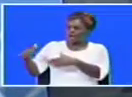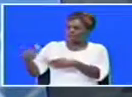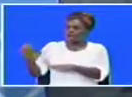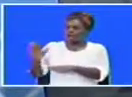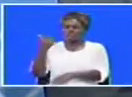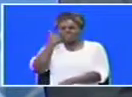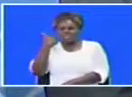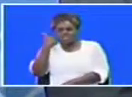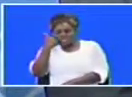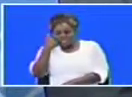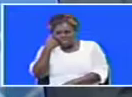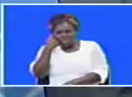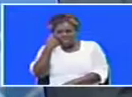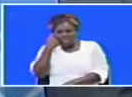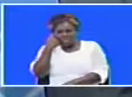package,